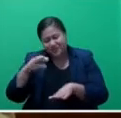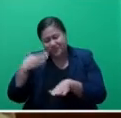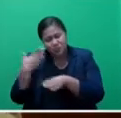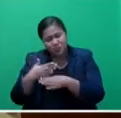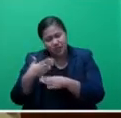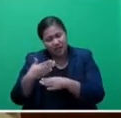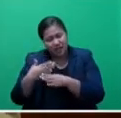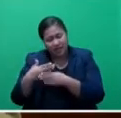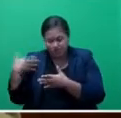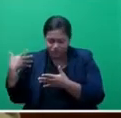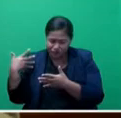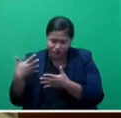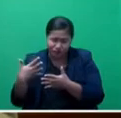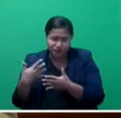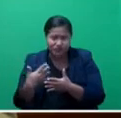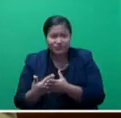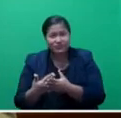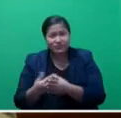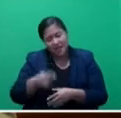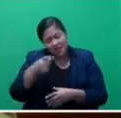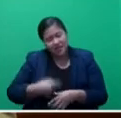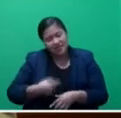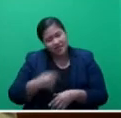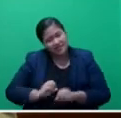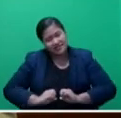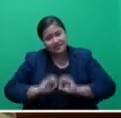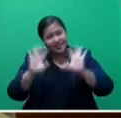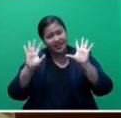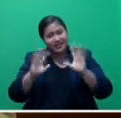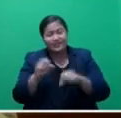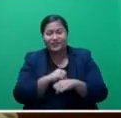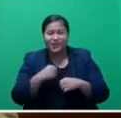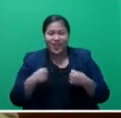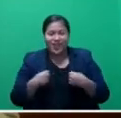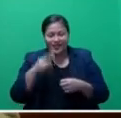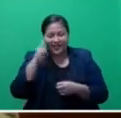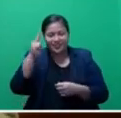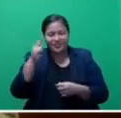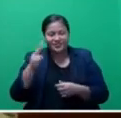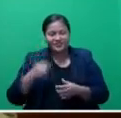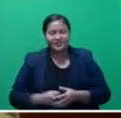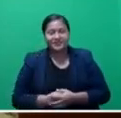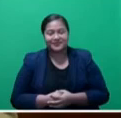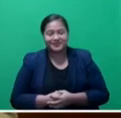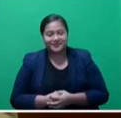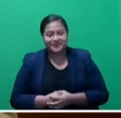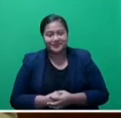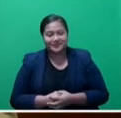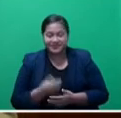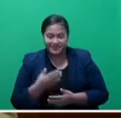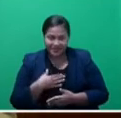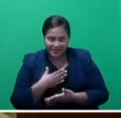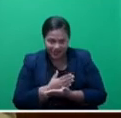selfless service and personal sacrifice for our nation. It was my sheer privilege to